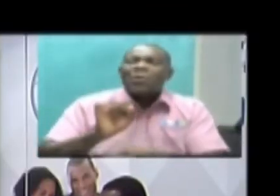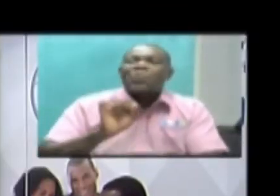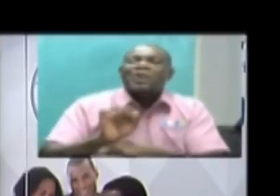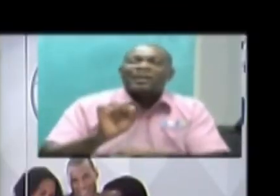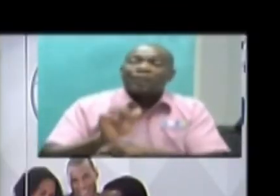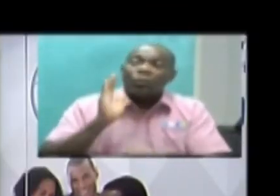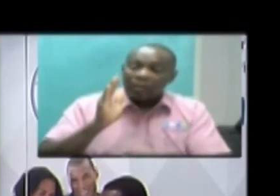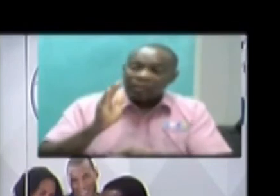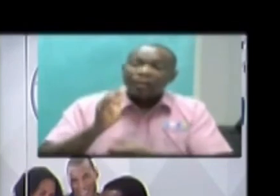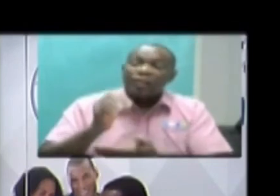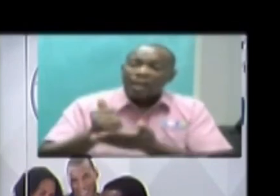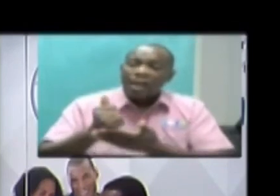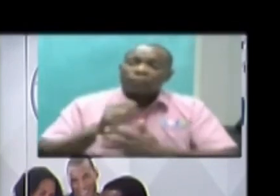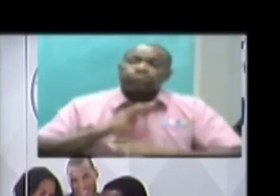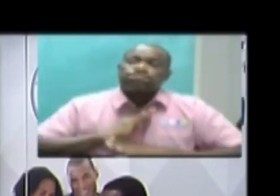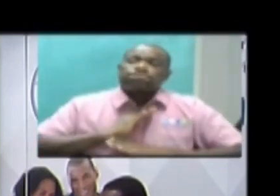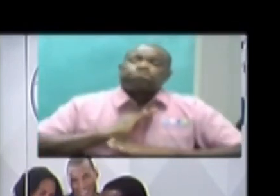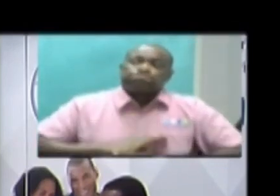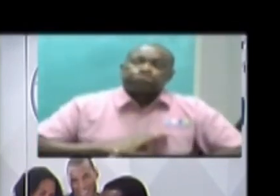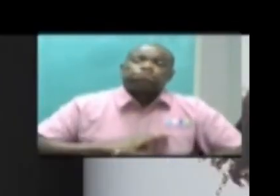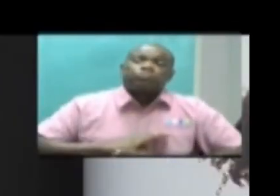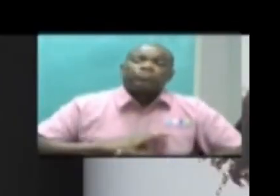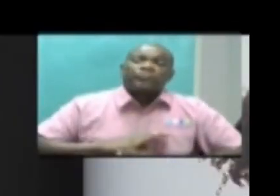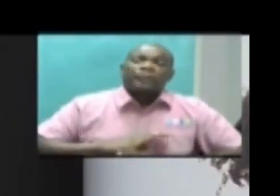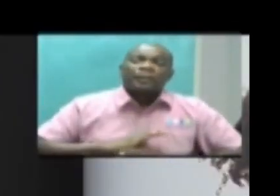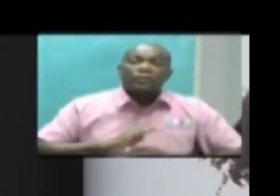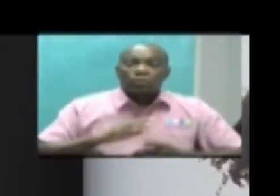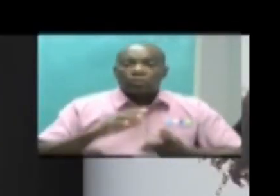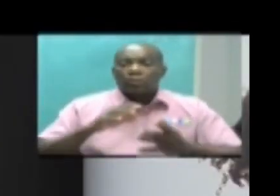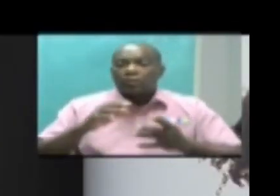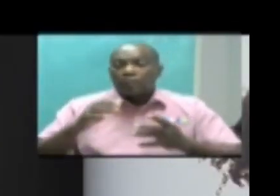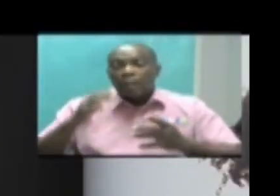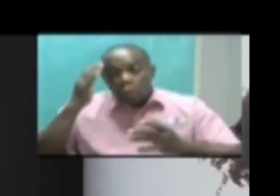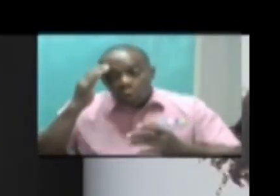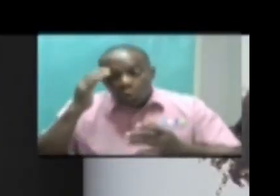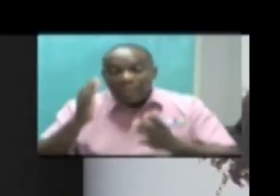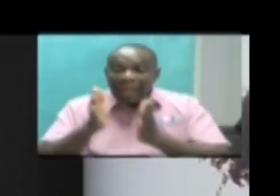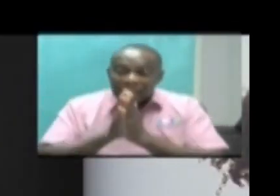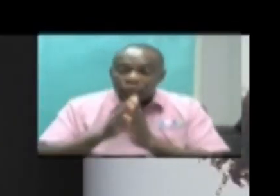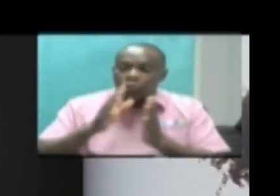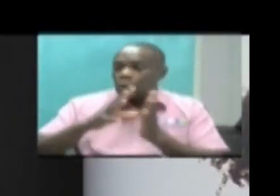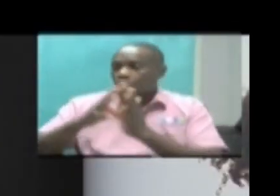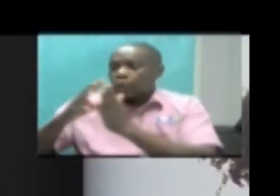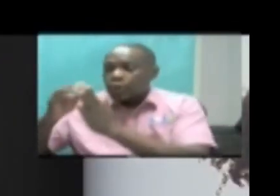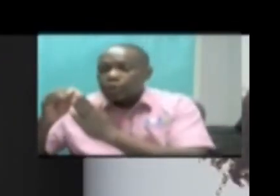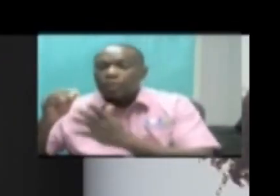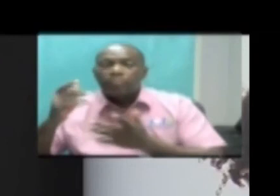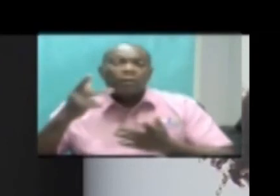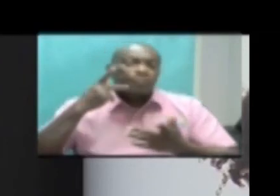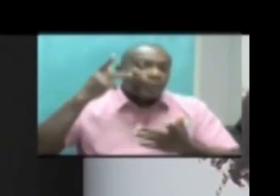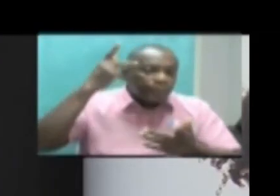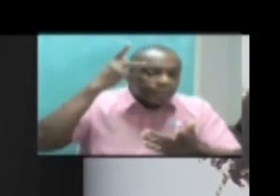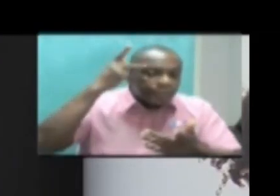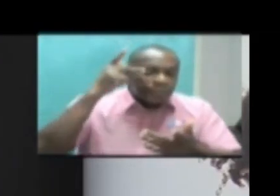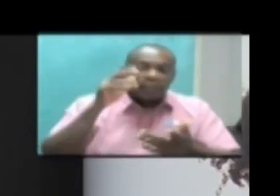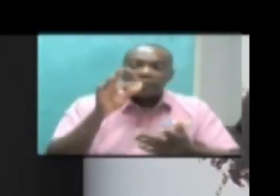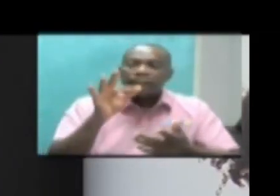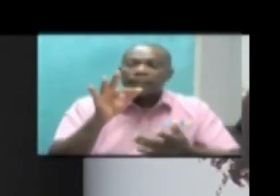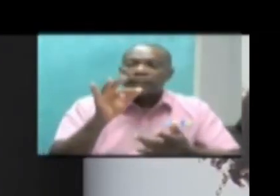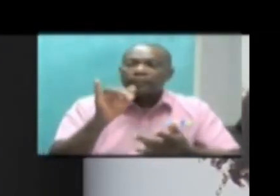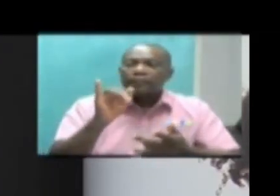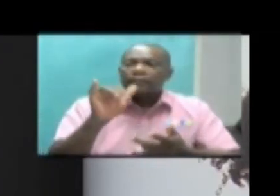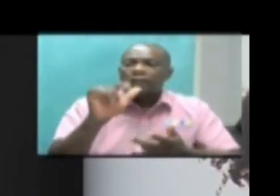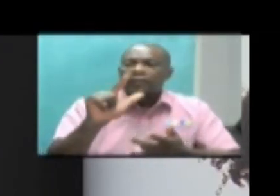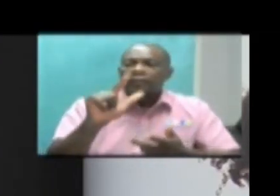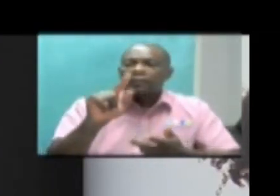to learn about filters and parental control and feel overwhelmed, and I'm sure Darren will help you if you call him, plug there for